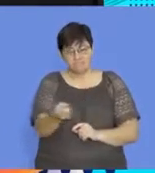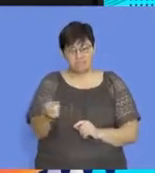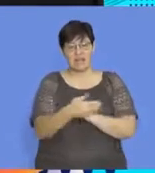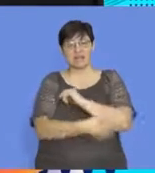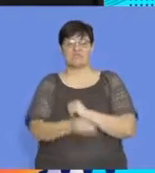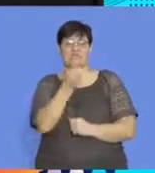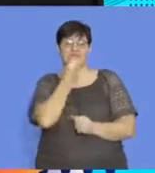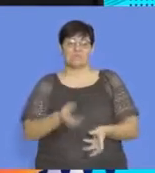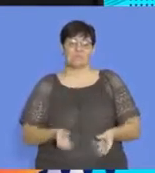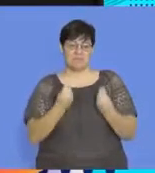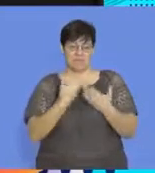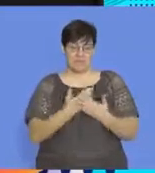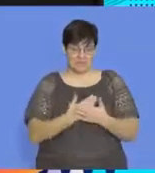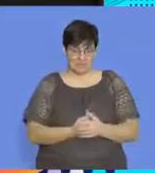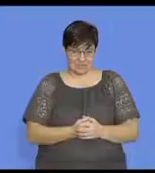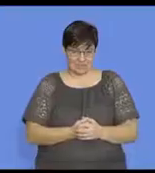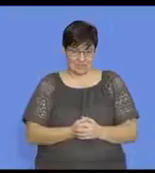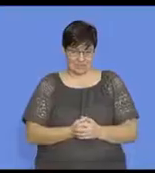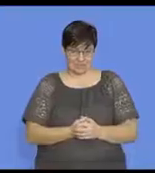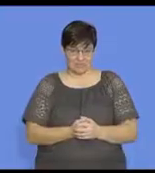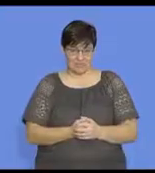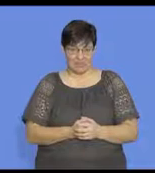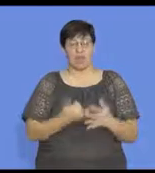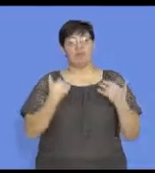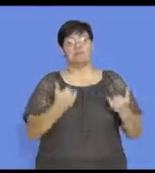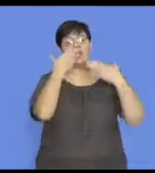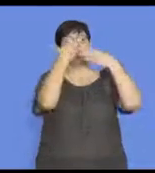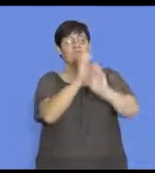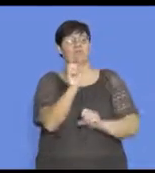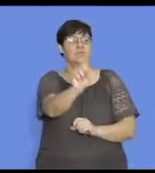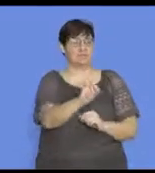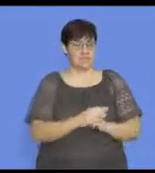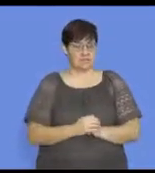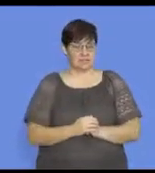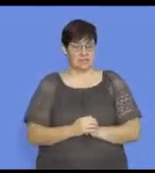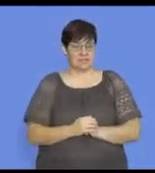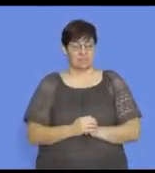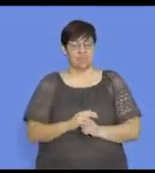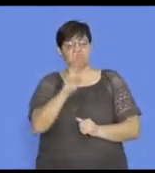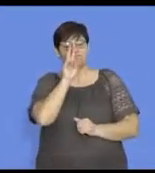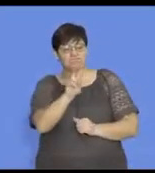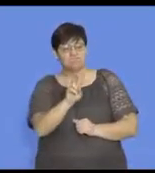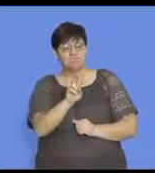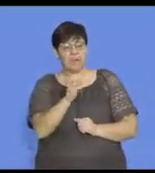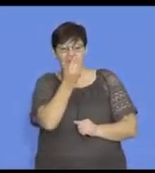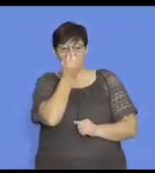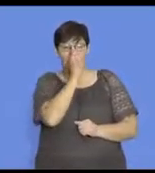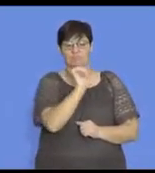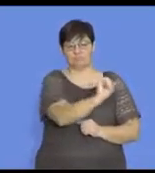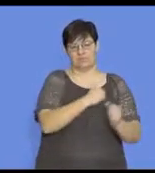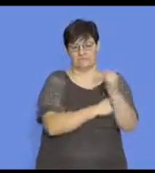country. Okay guys, so what are we going to concentrate on today? We're going to look at the structure of the